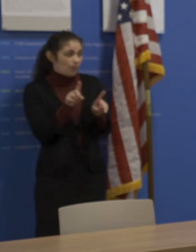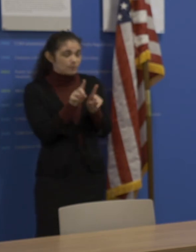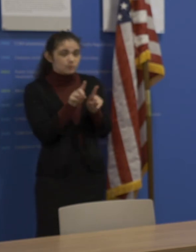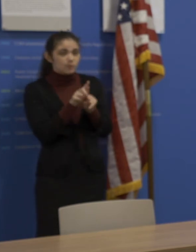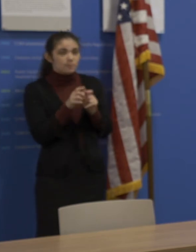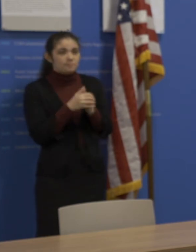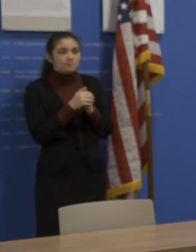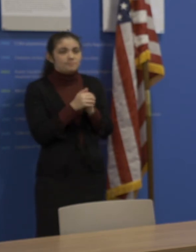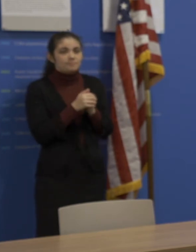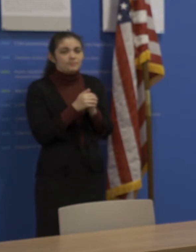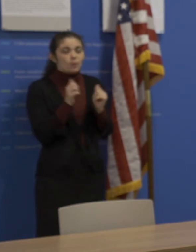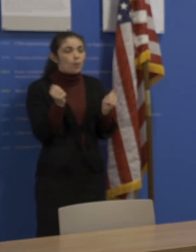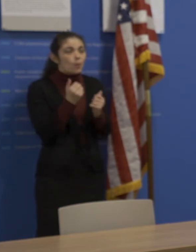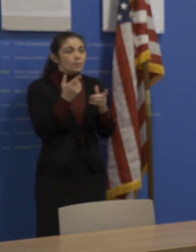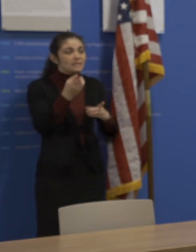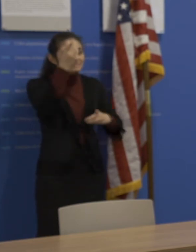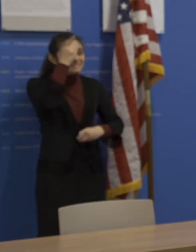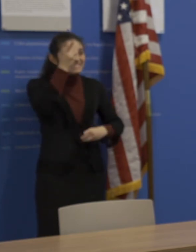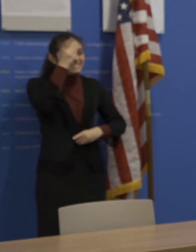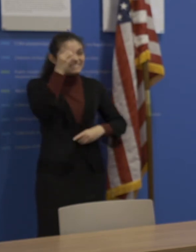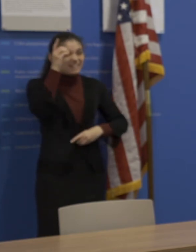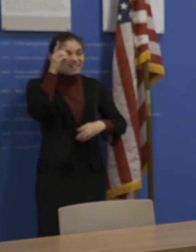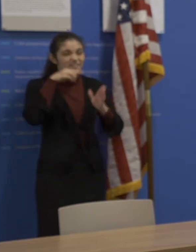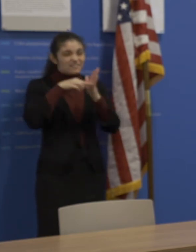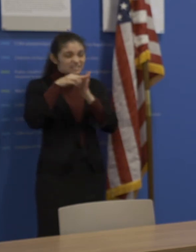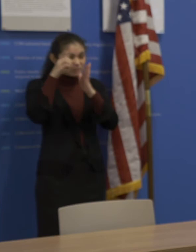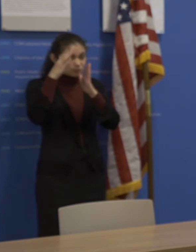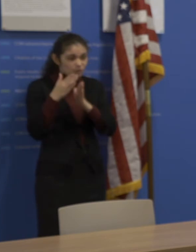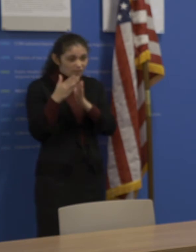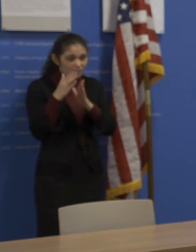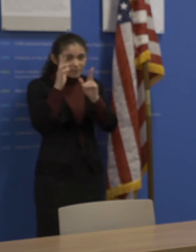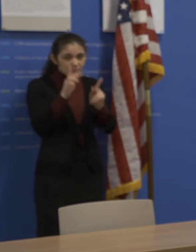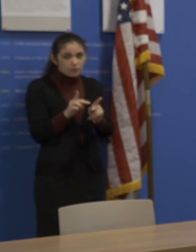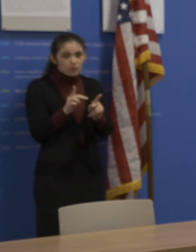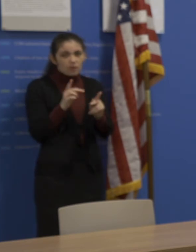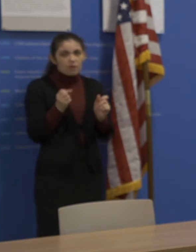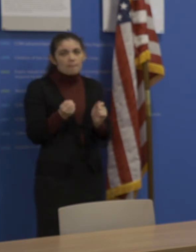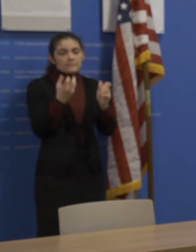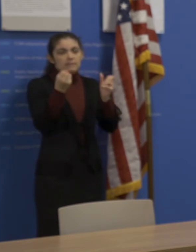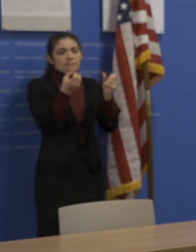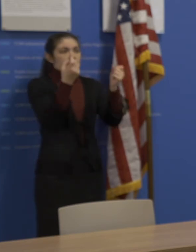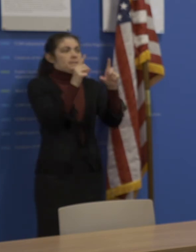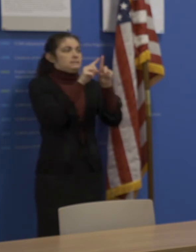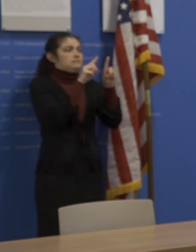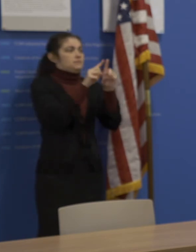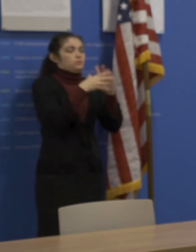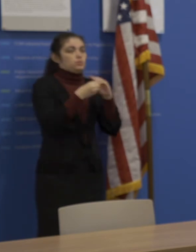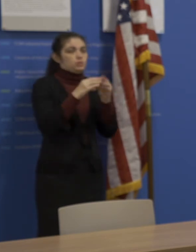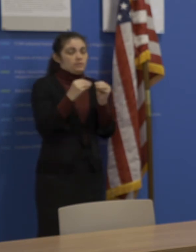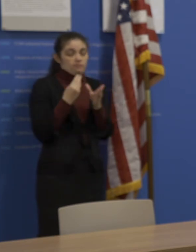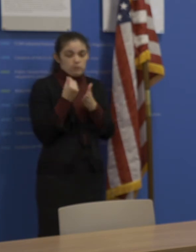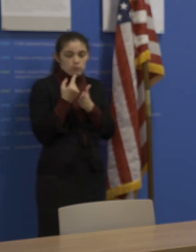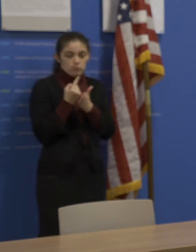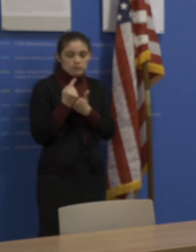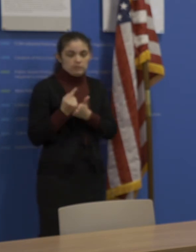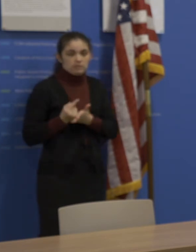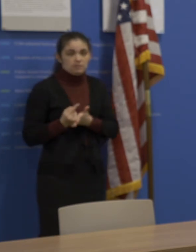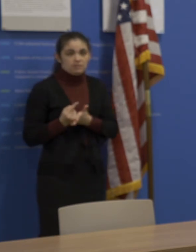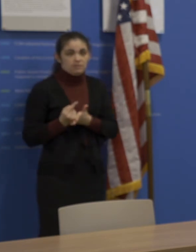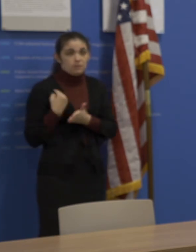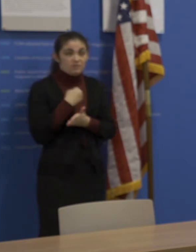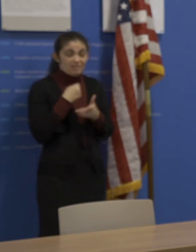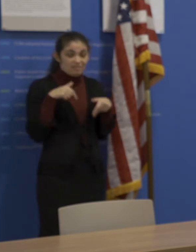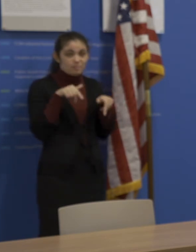of the disease investigation team here have heard hundreds of stories over the past few weeks. We've